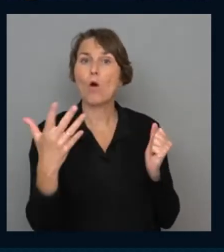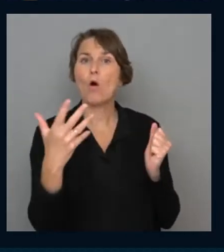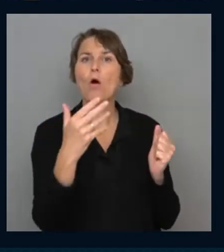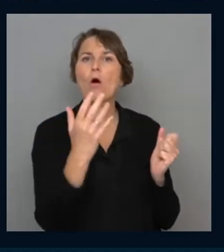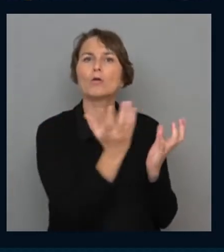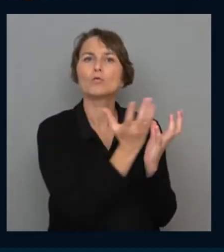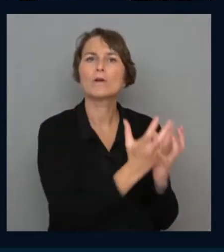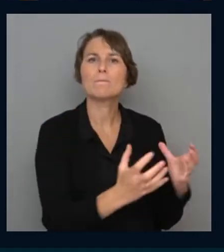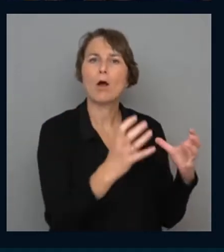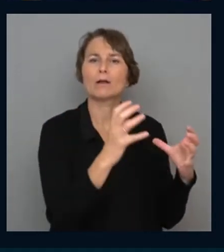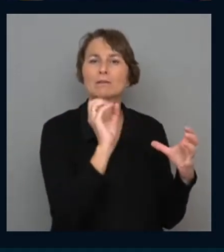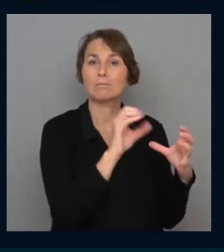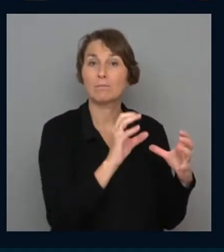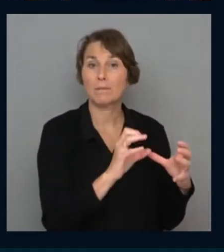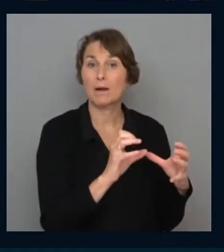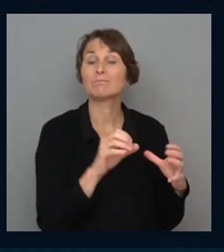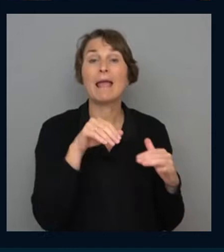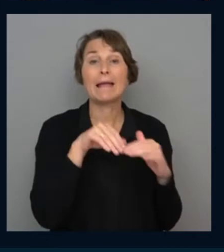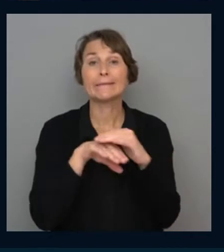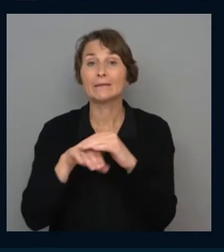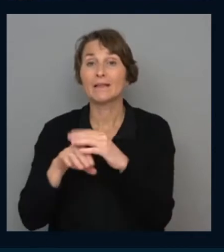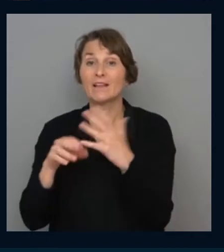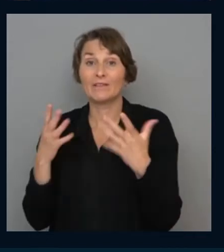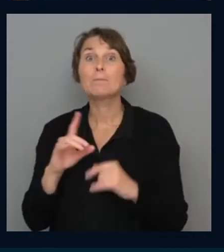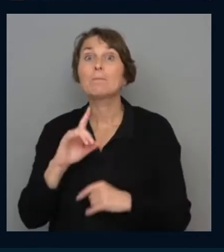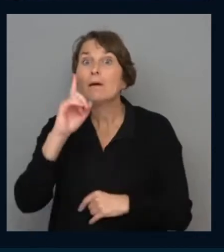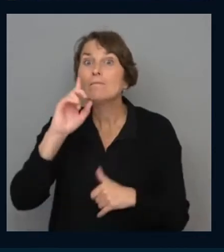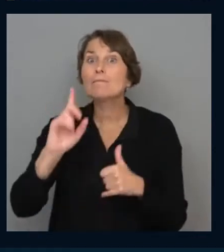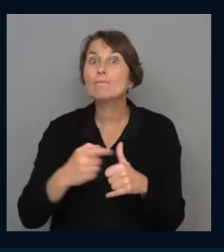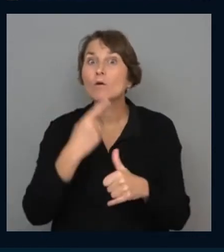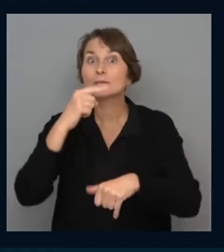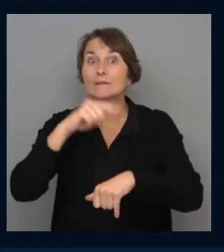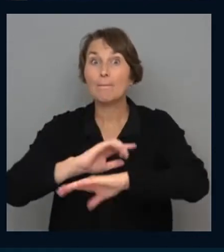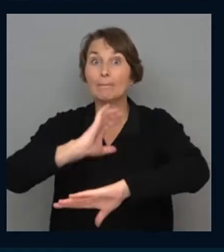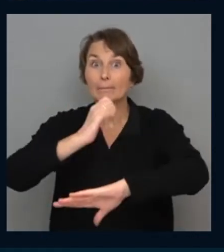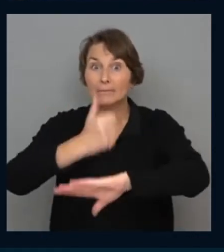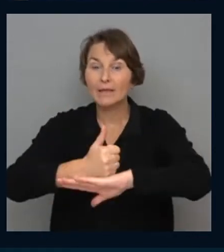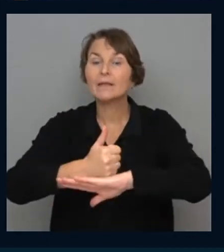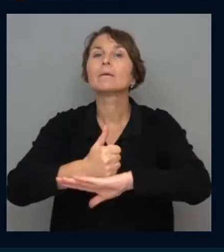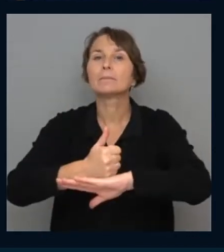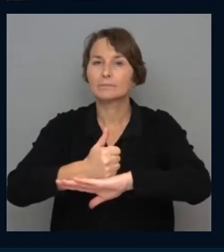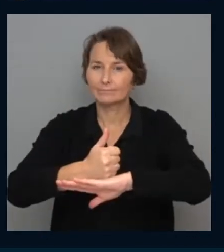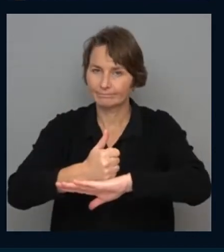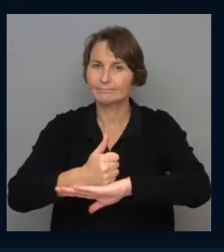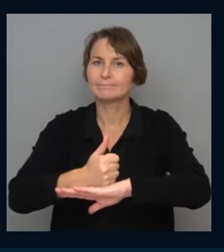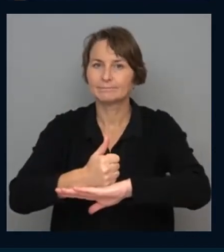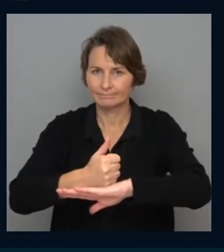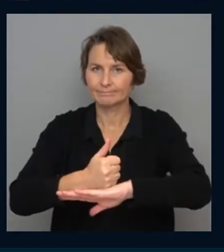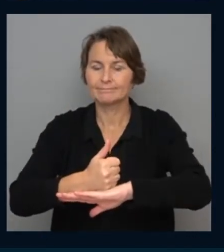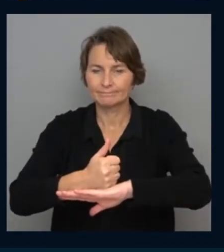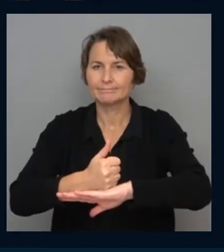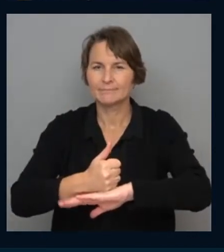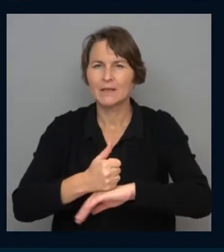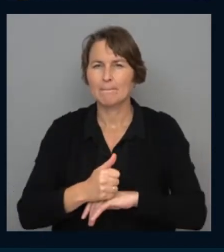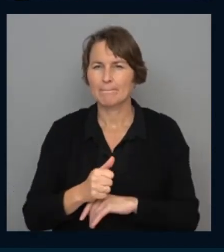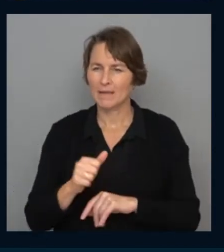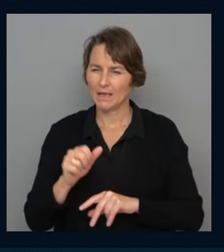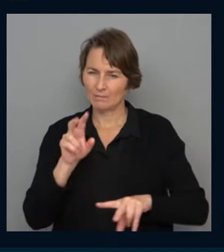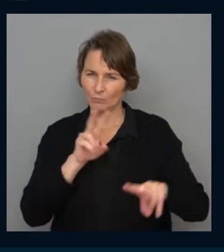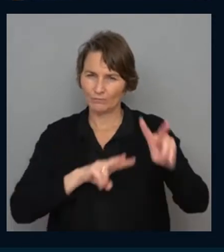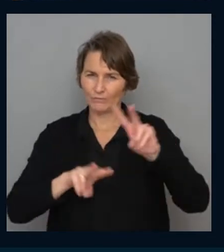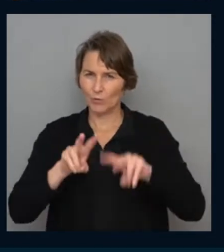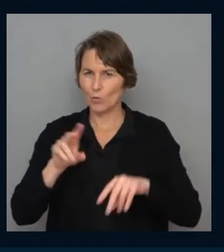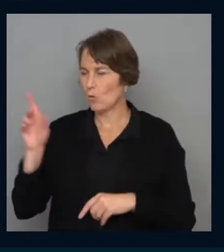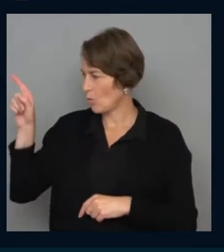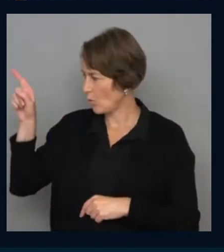Tailwind Traders website. Now, when I go to set this up for the first time, I will put in I can go in and, view all my other repositories here, choose